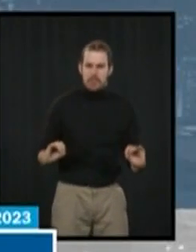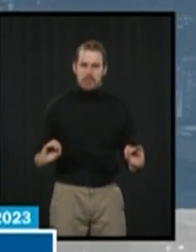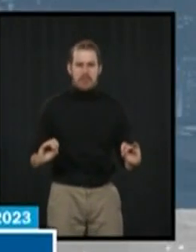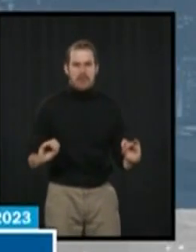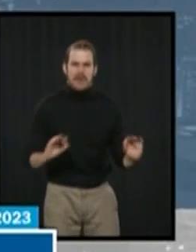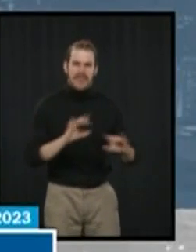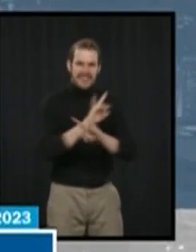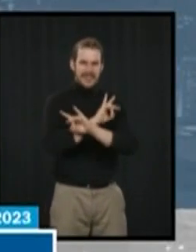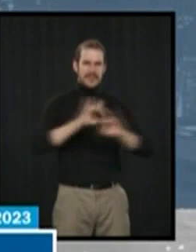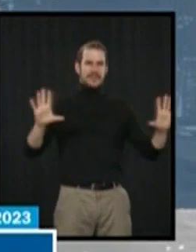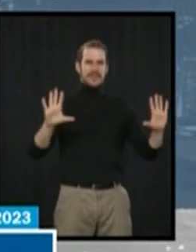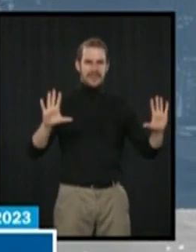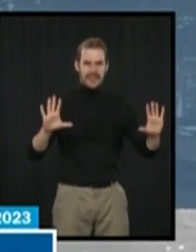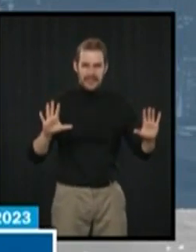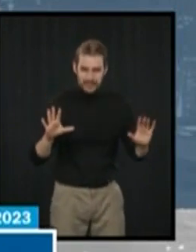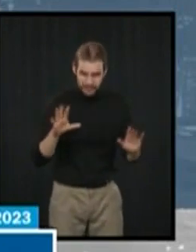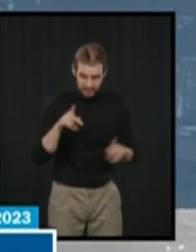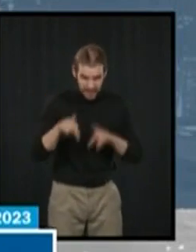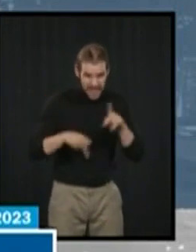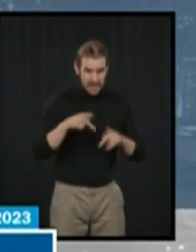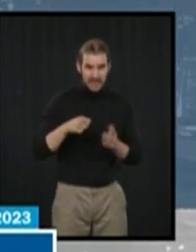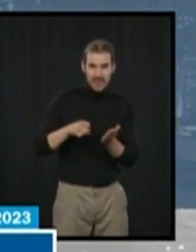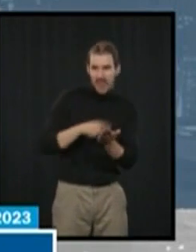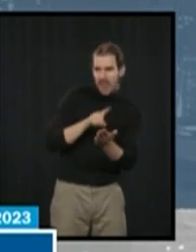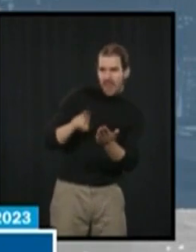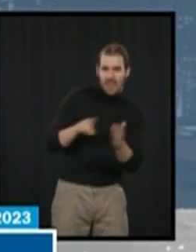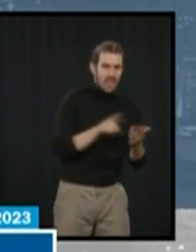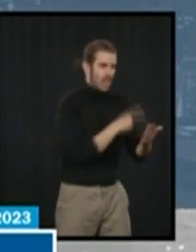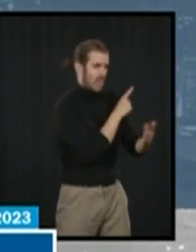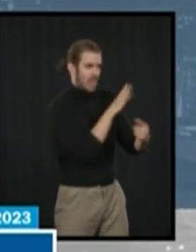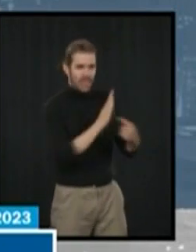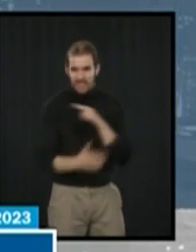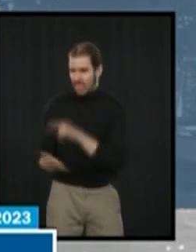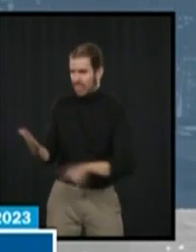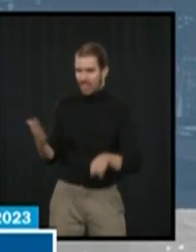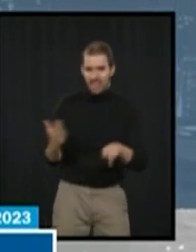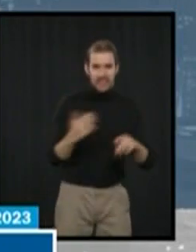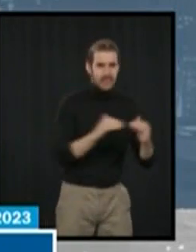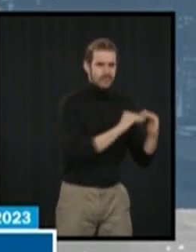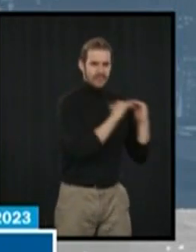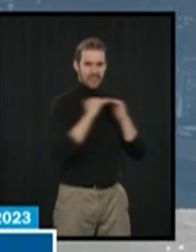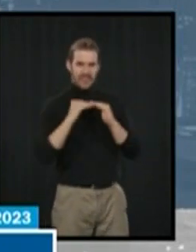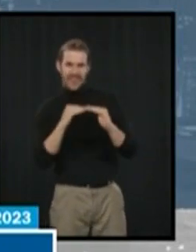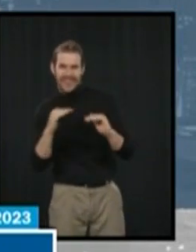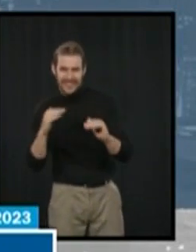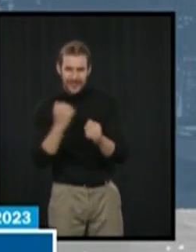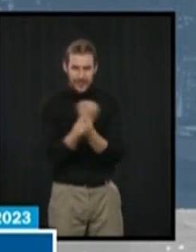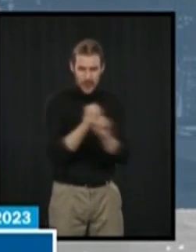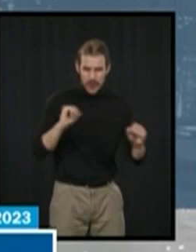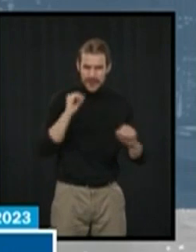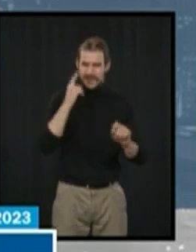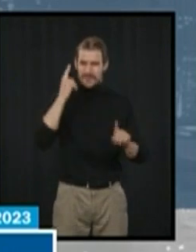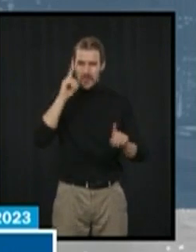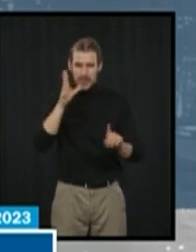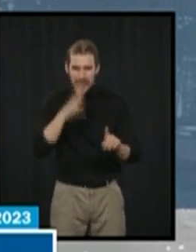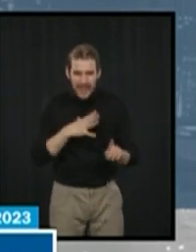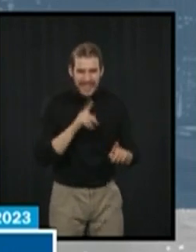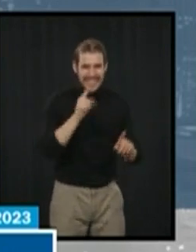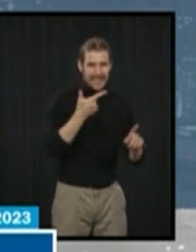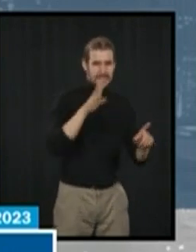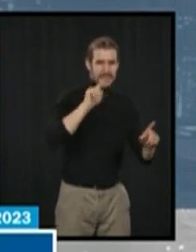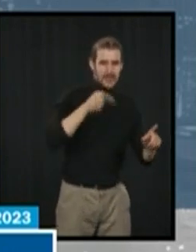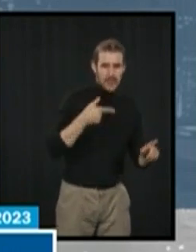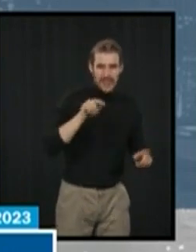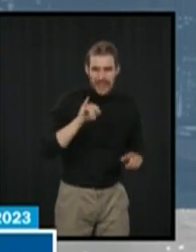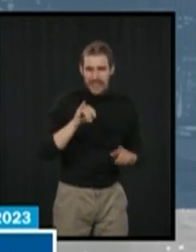basic fairness, on justice, on freedoms for women, our LGBTQ neighbors, and others are used as